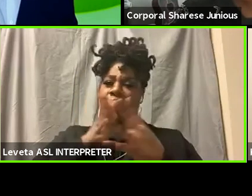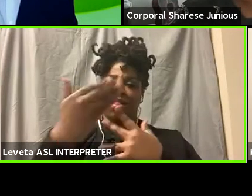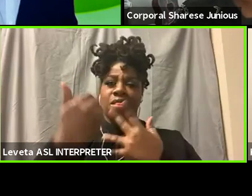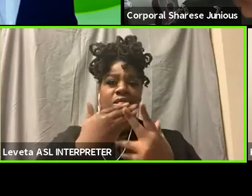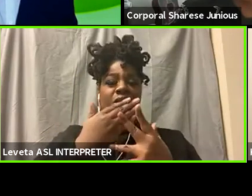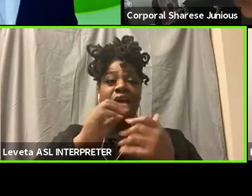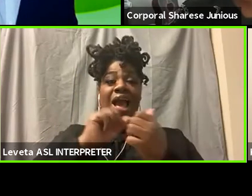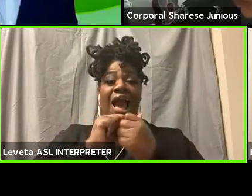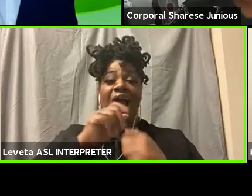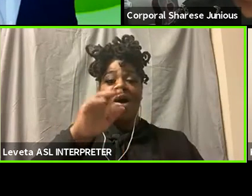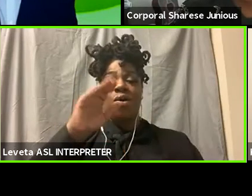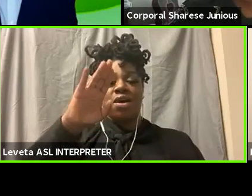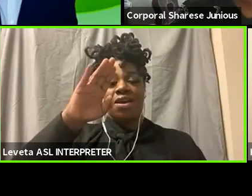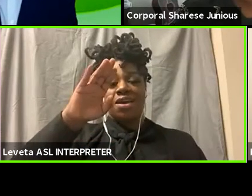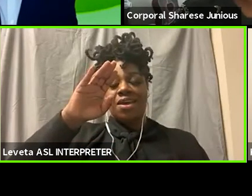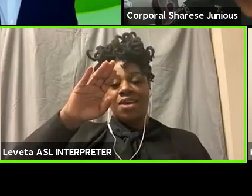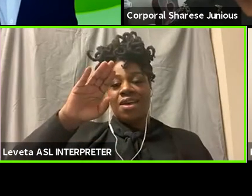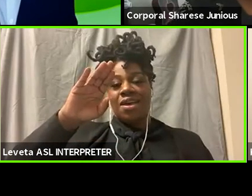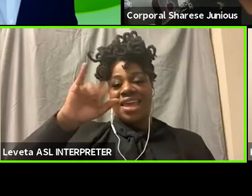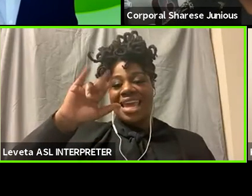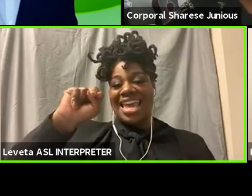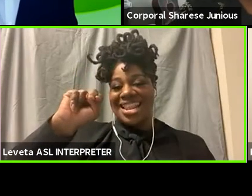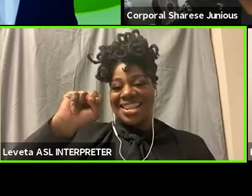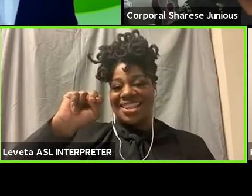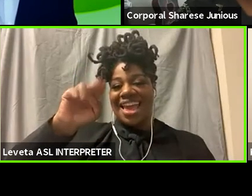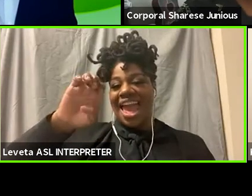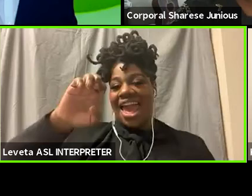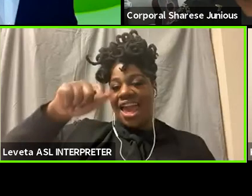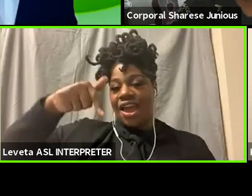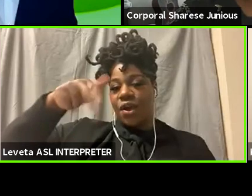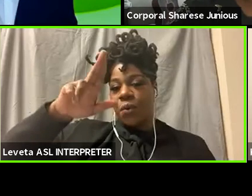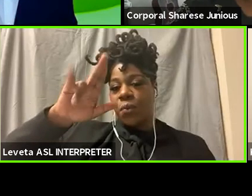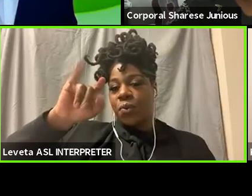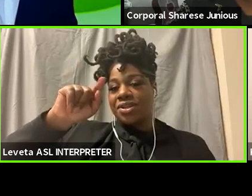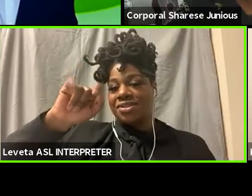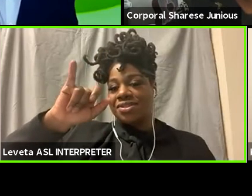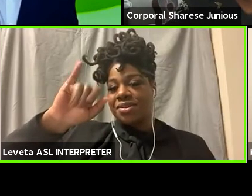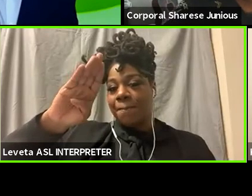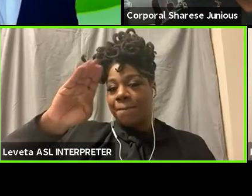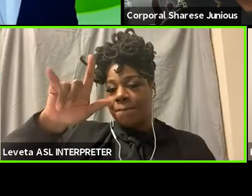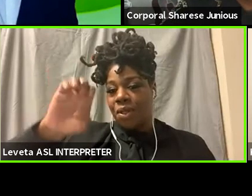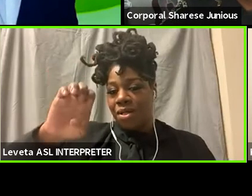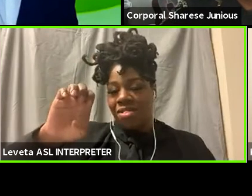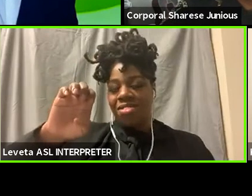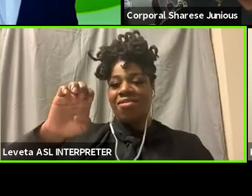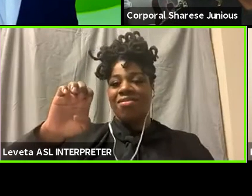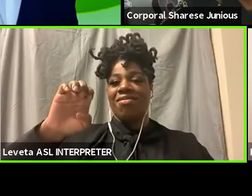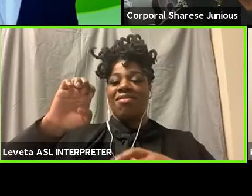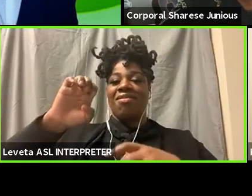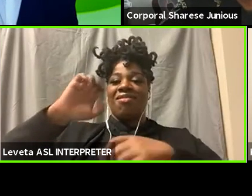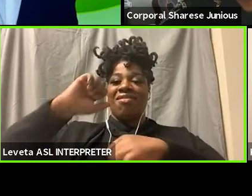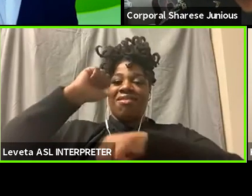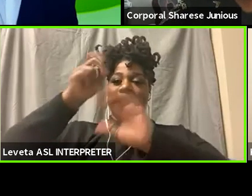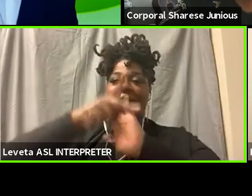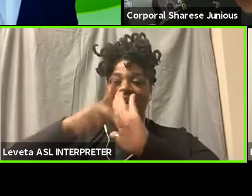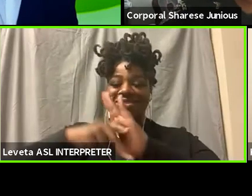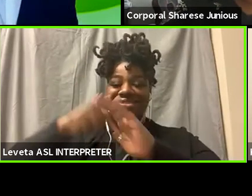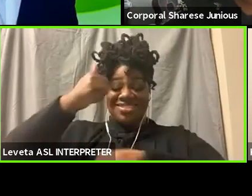inequitable practices in our schools, and that we are working to remove those barriers for our